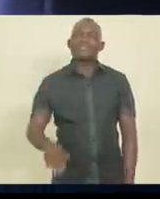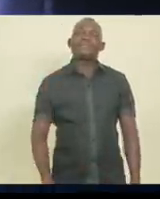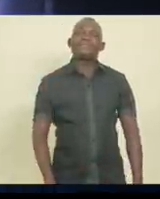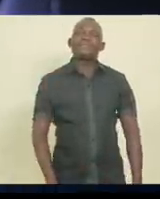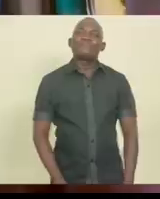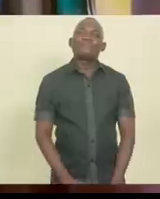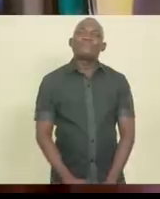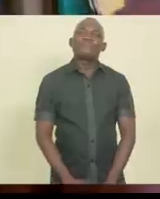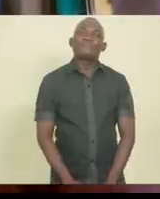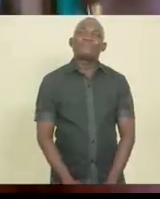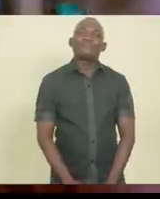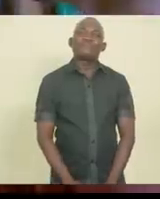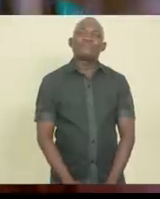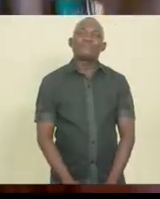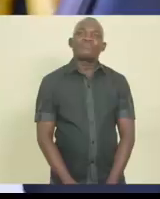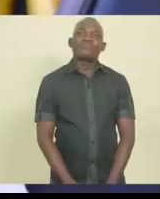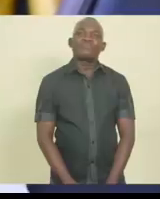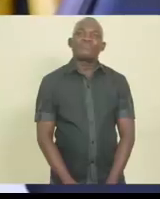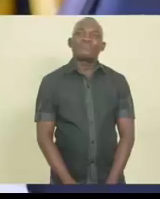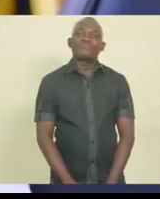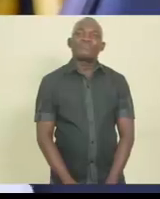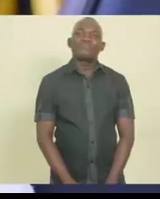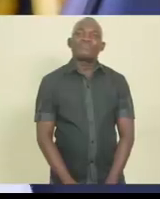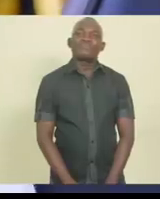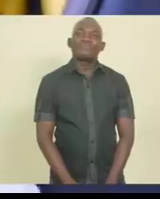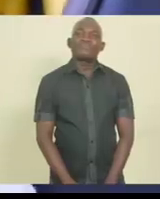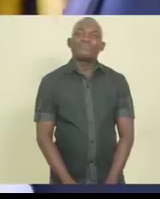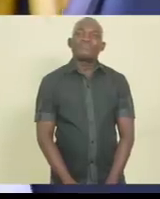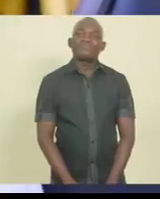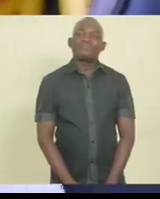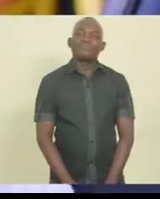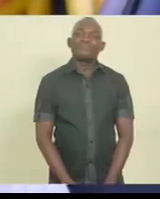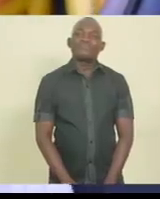Oh, thank you. Let's close our eyes for prayers.